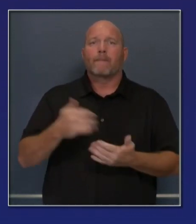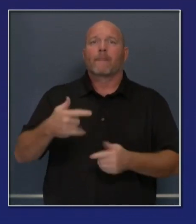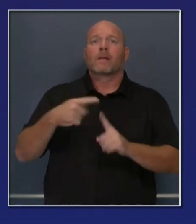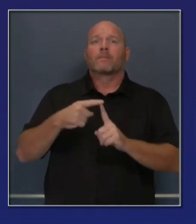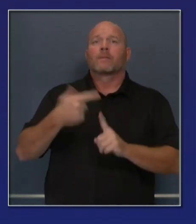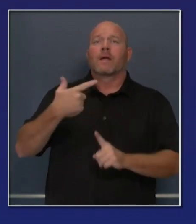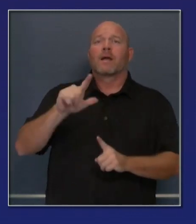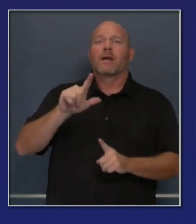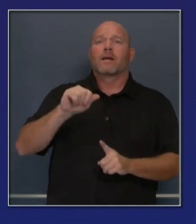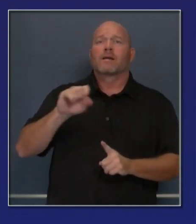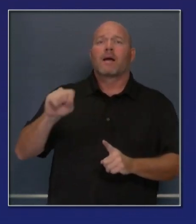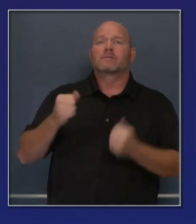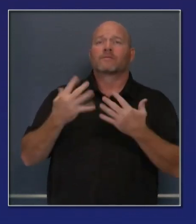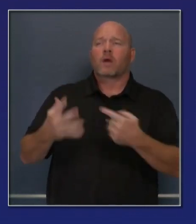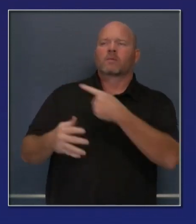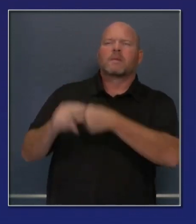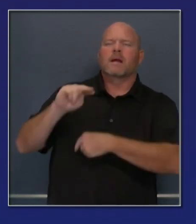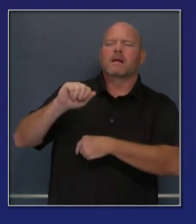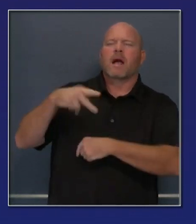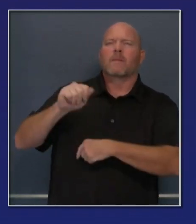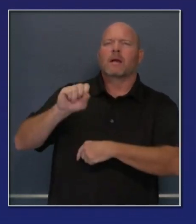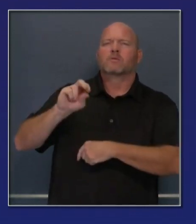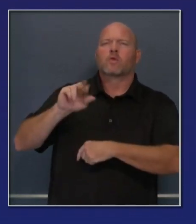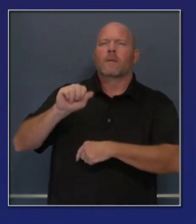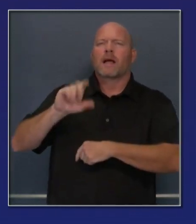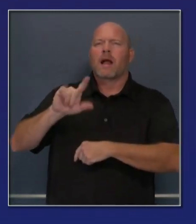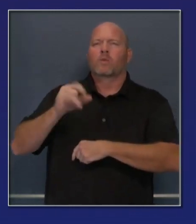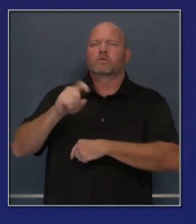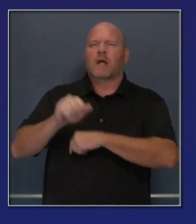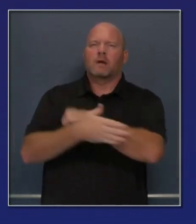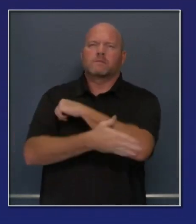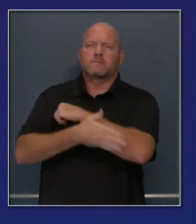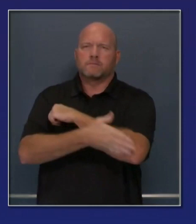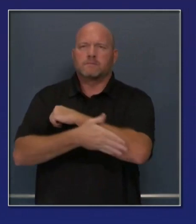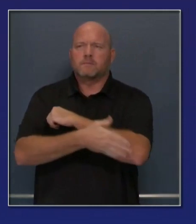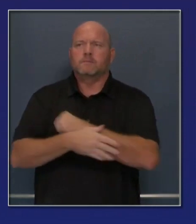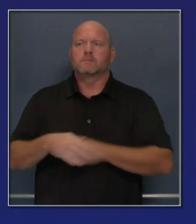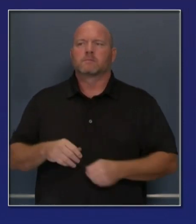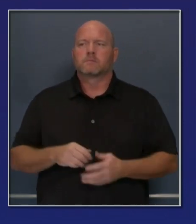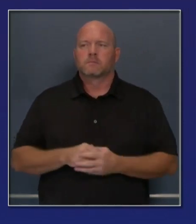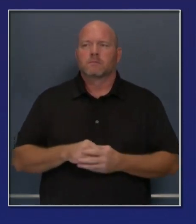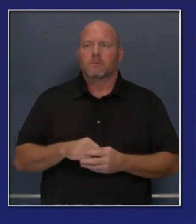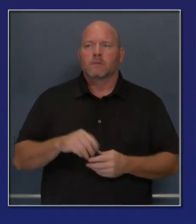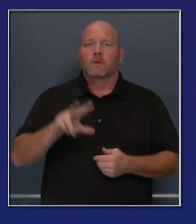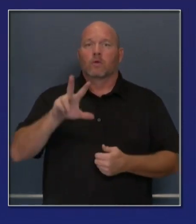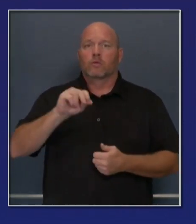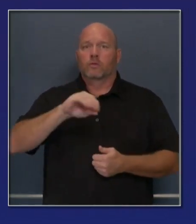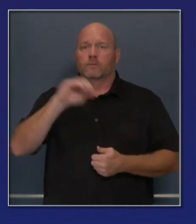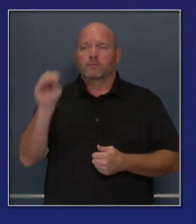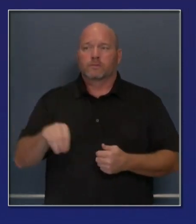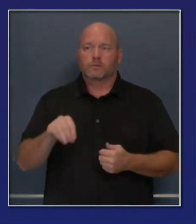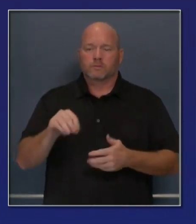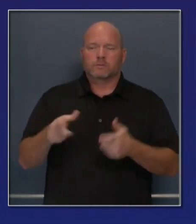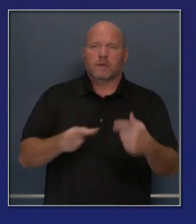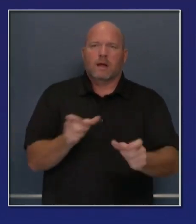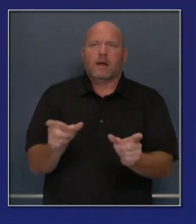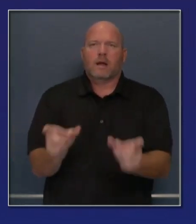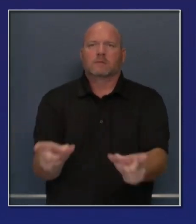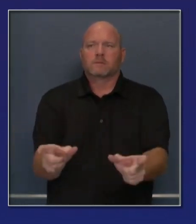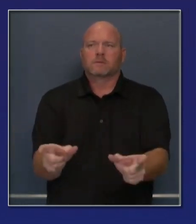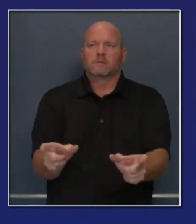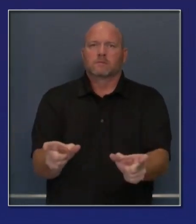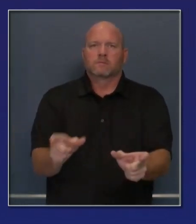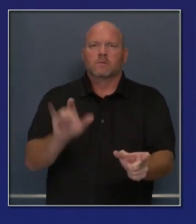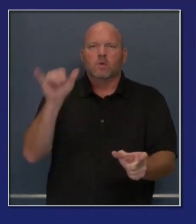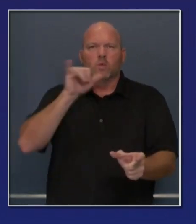week around Napa Lake and Sonoma counties. Last week, 30% contained. Stubborn fire up in the wine country,